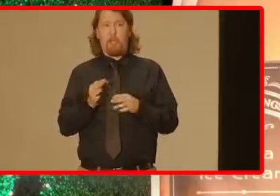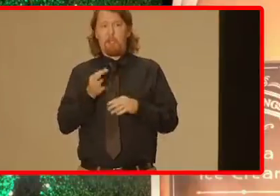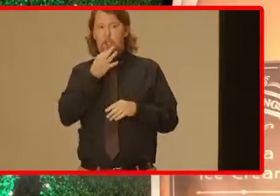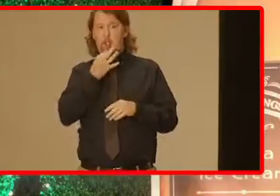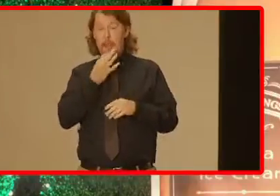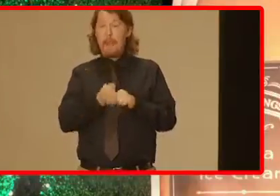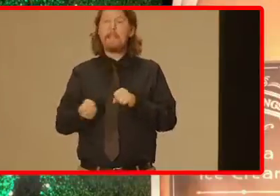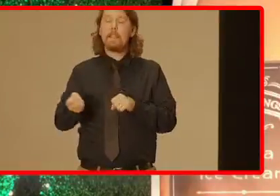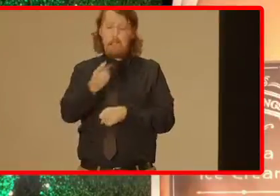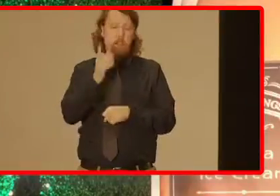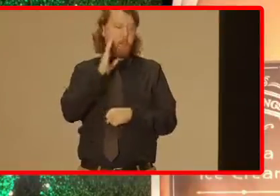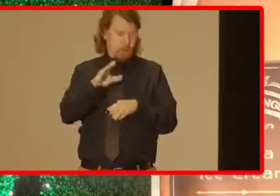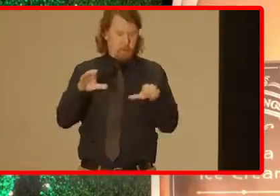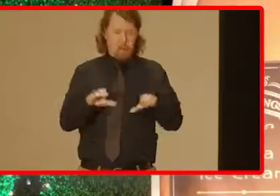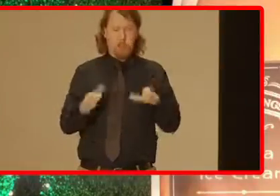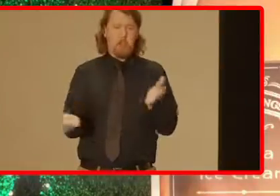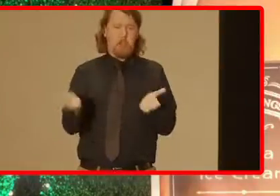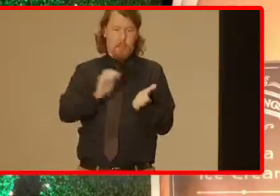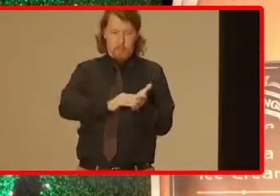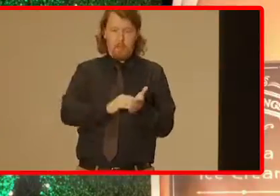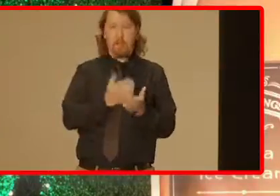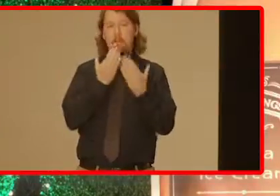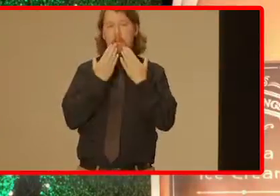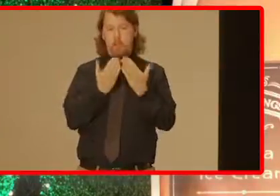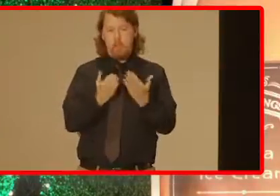done again. So thanks for having me. Thank you.